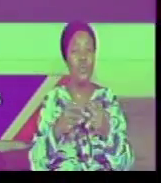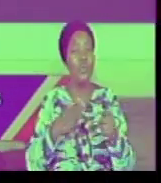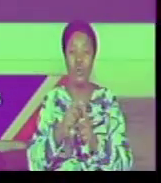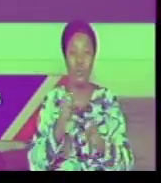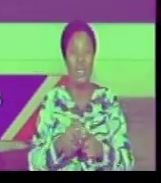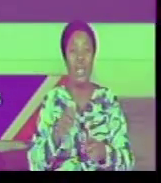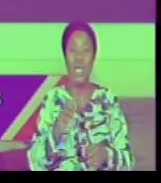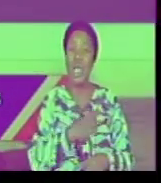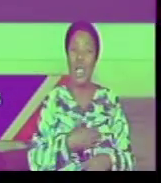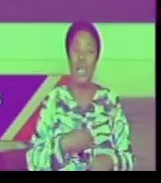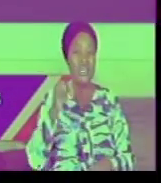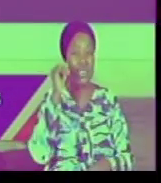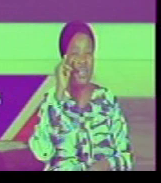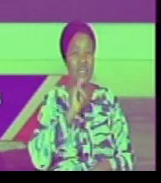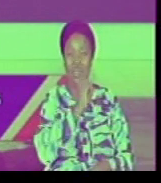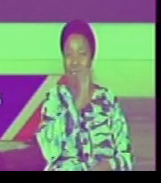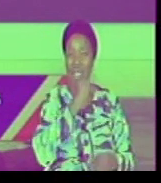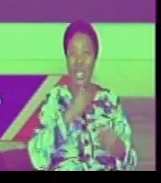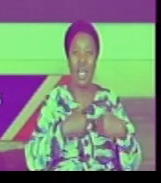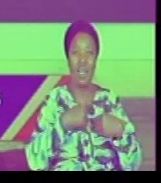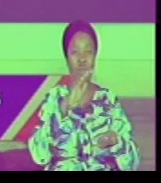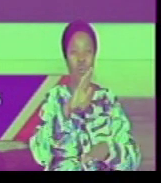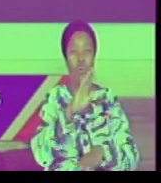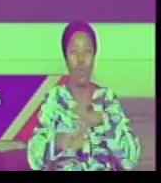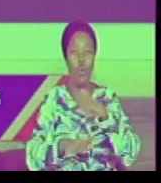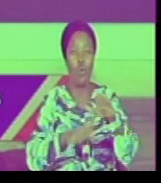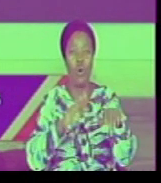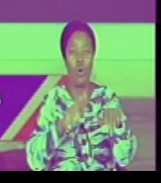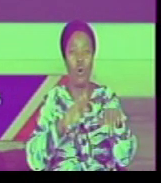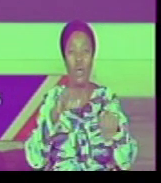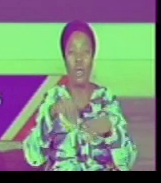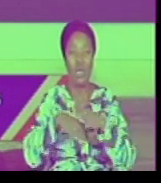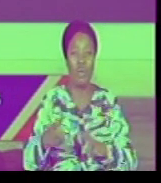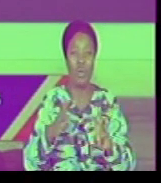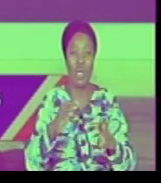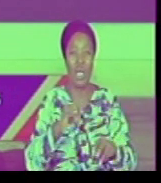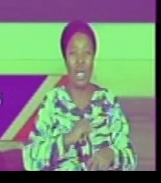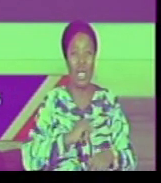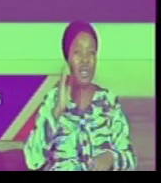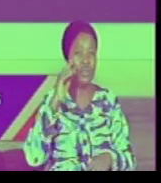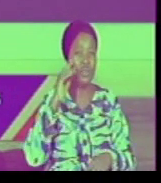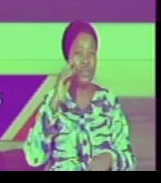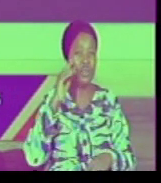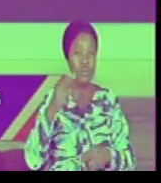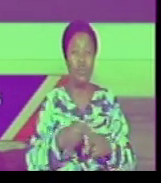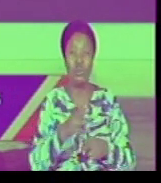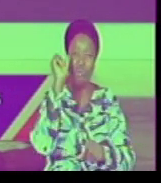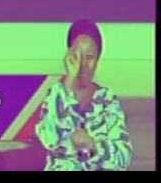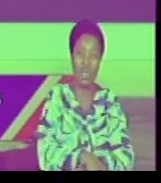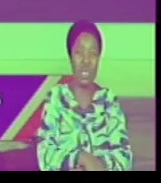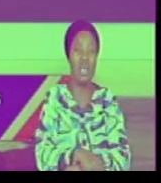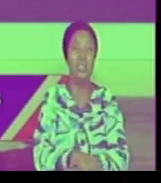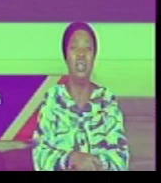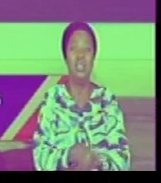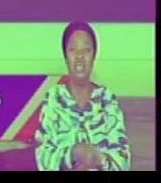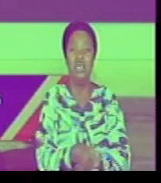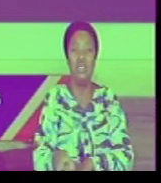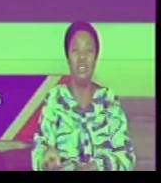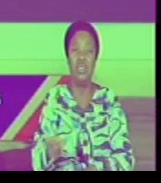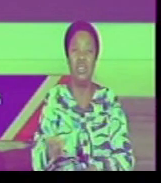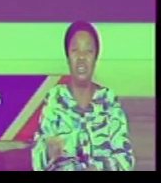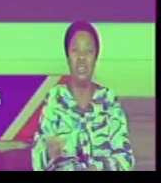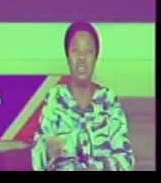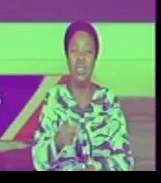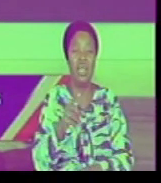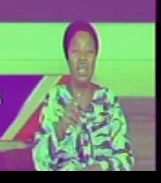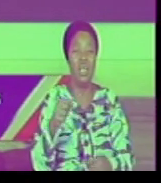my ways. I should soon have subdued their enemies. I